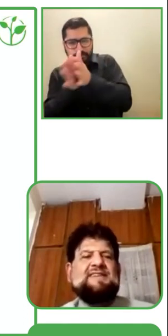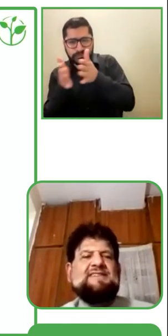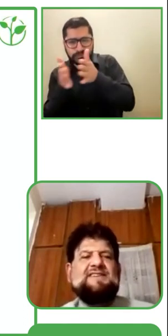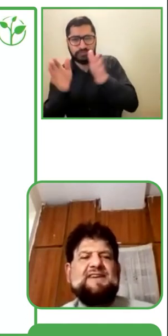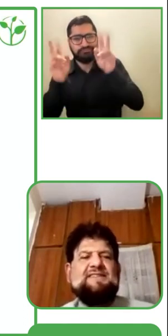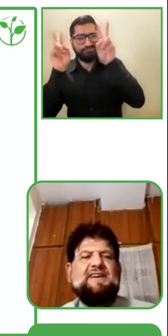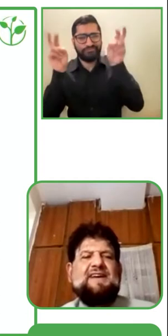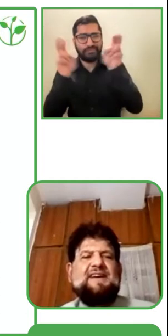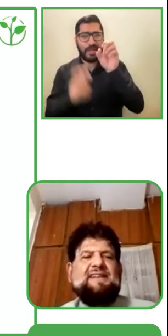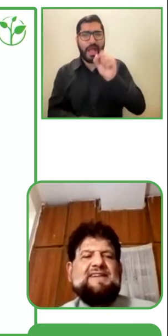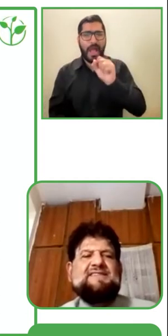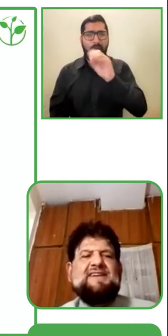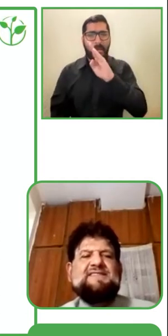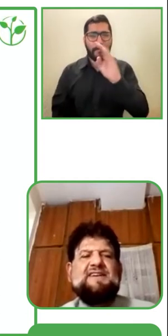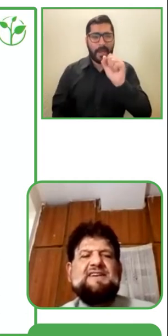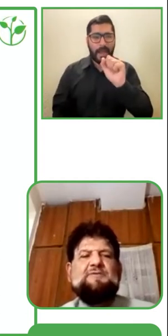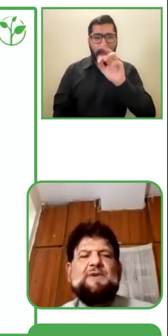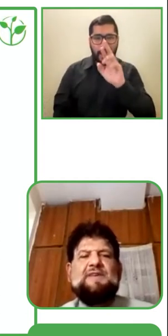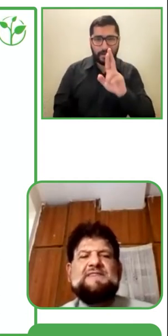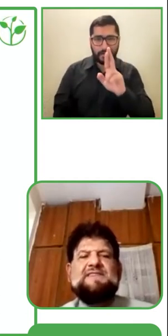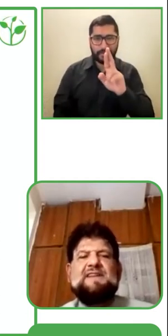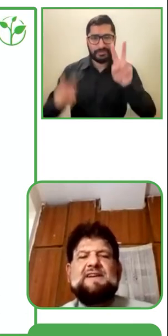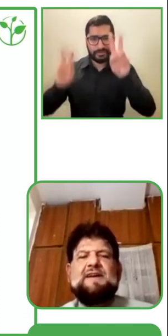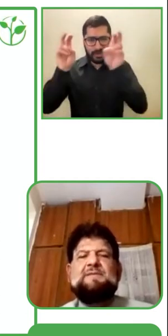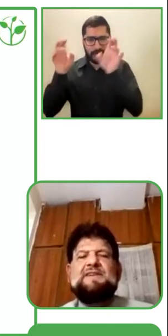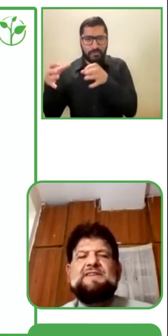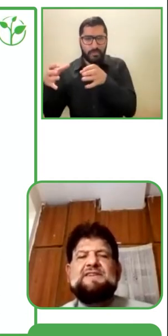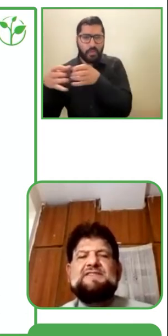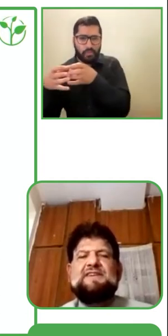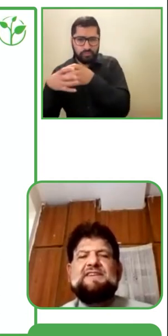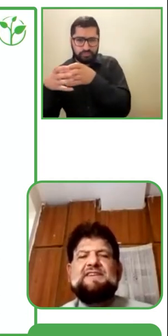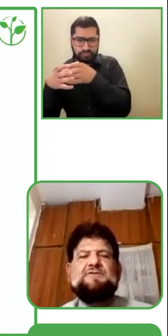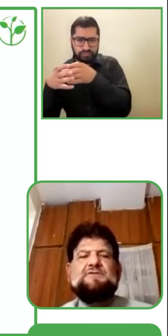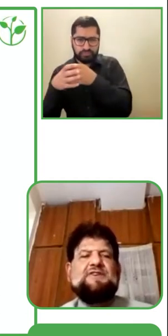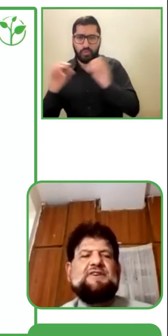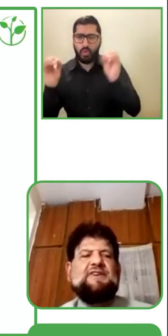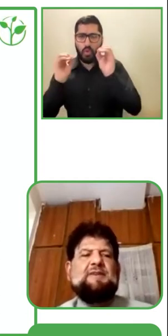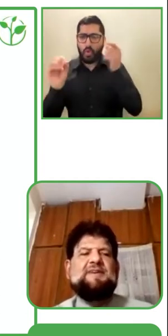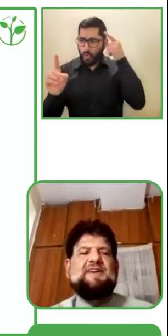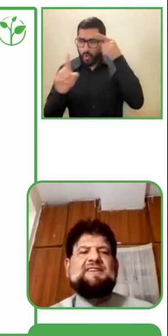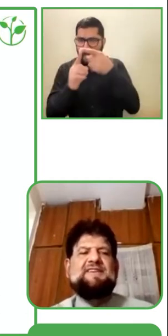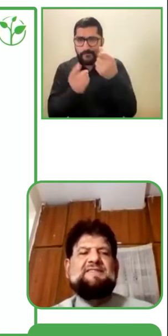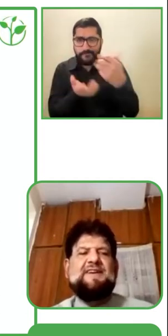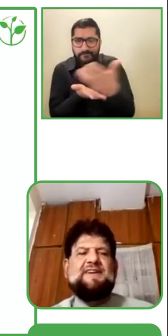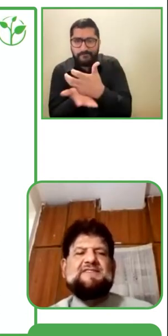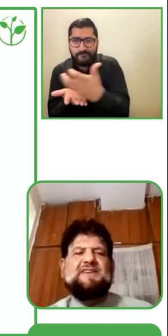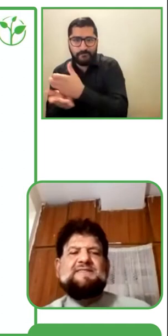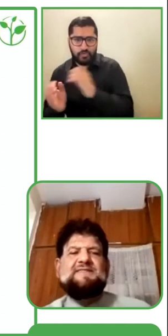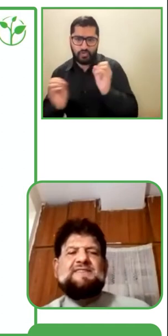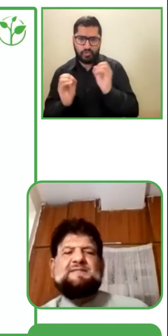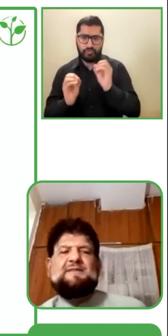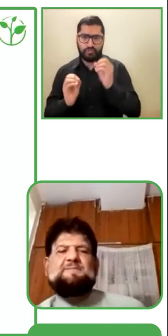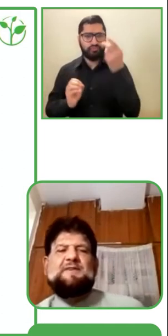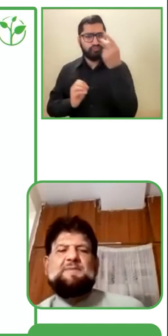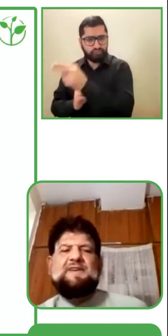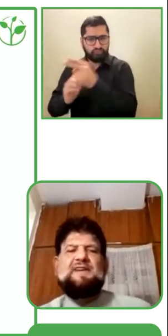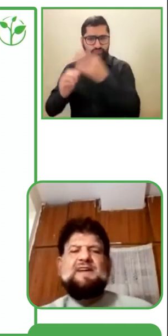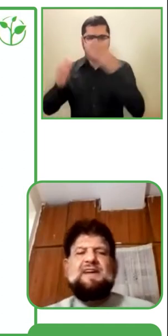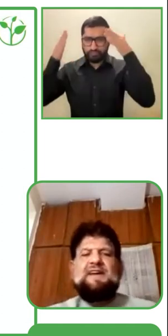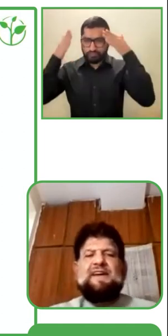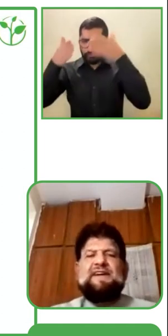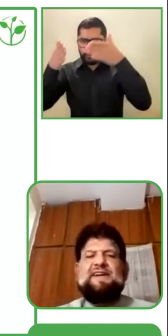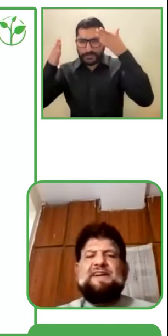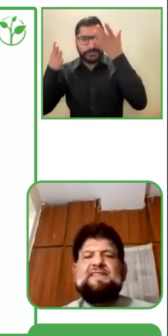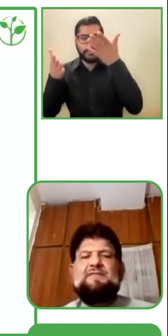non-governmental organization that's concerned with the physical rehabilitation and socioeconomic integration of disabled